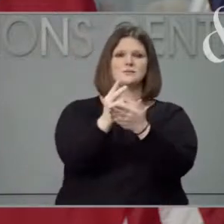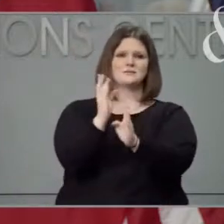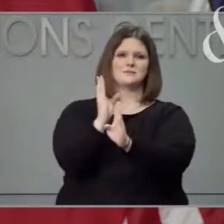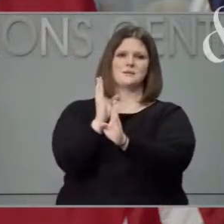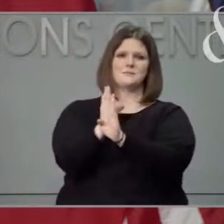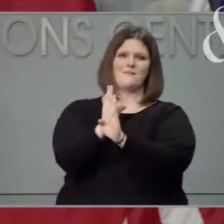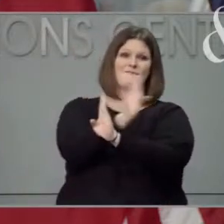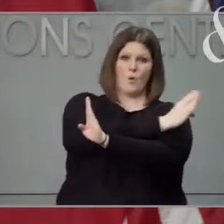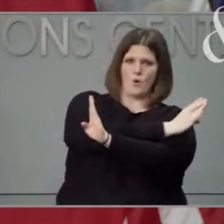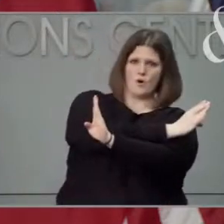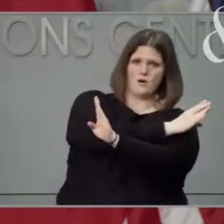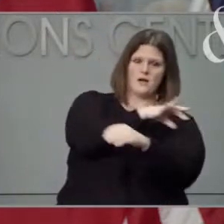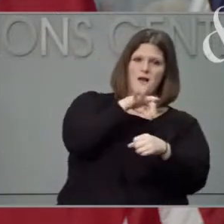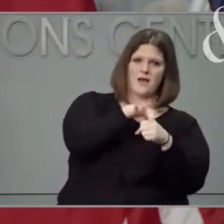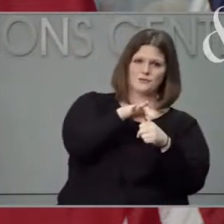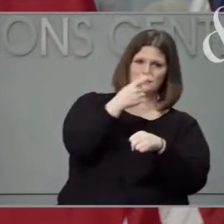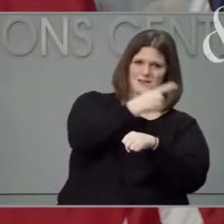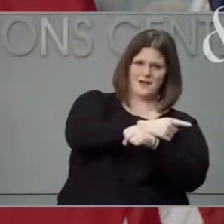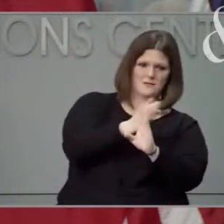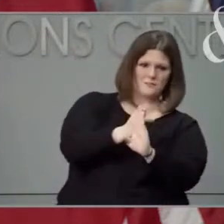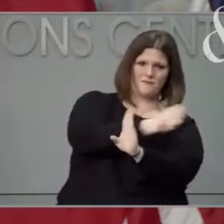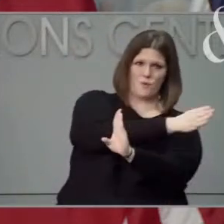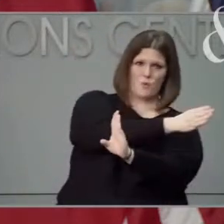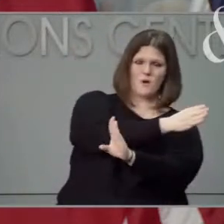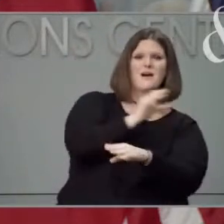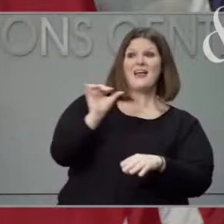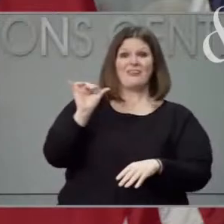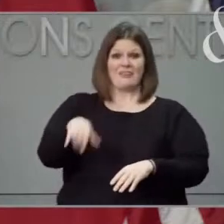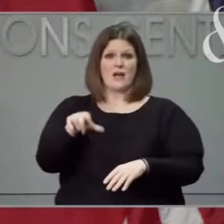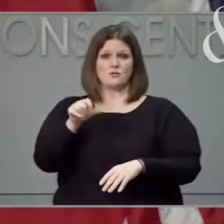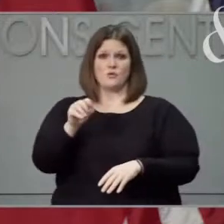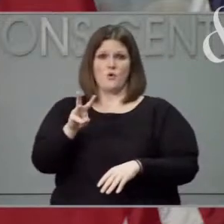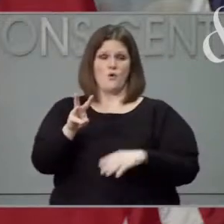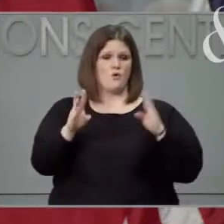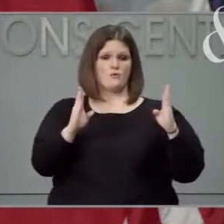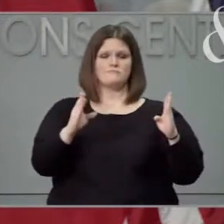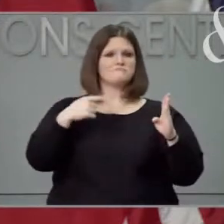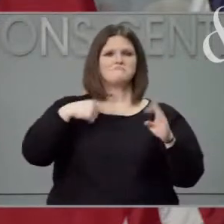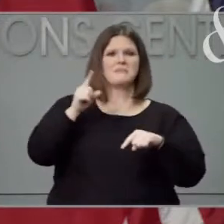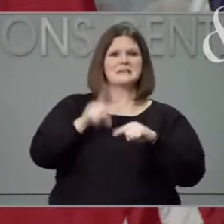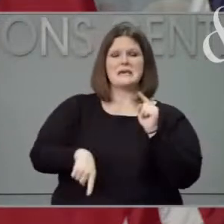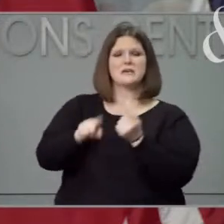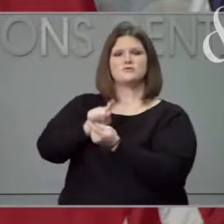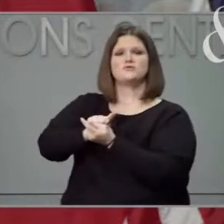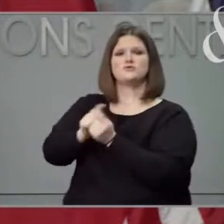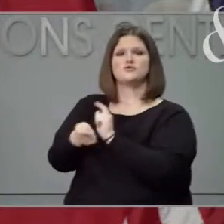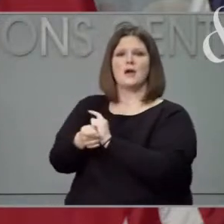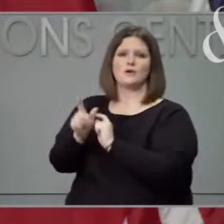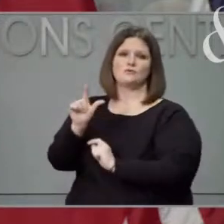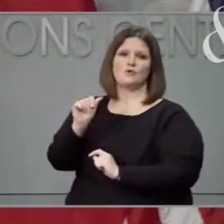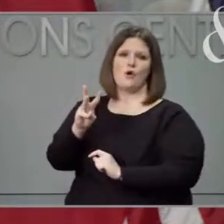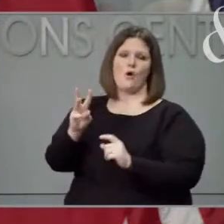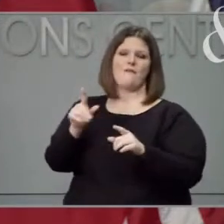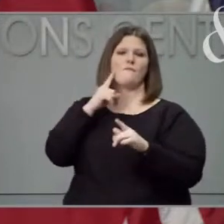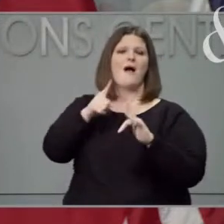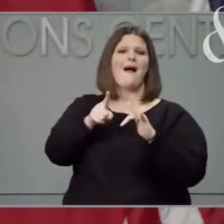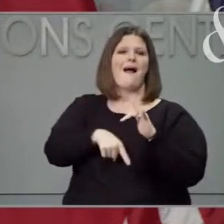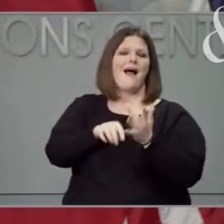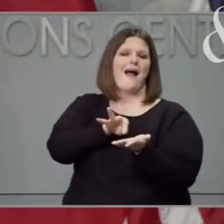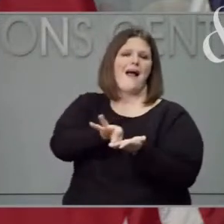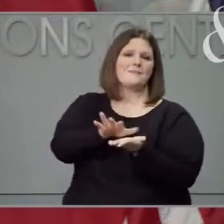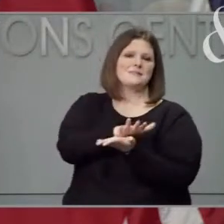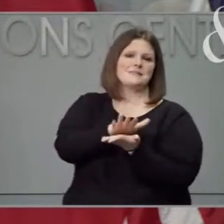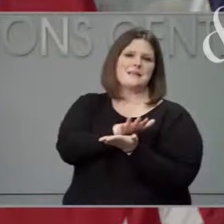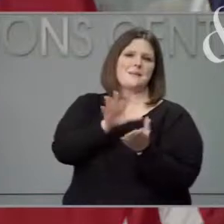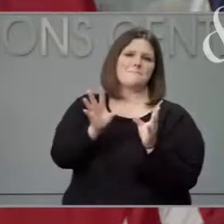election day. So that's what the law is. There is no ability to change when those absentee meetings are scheduled